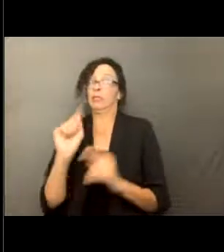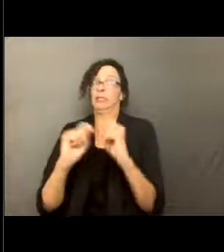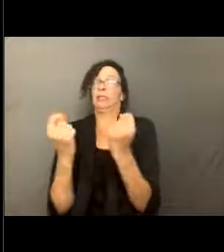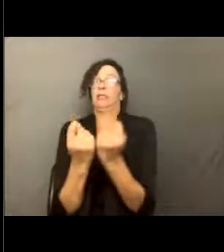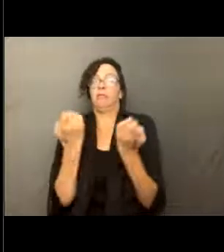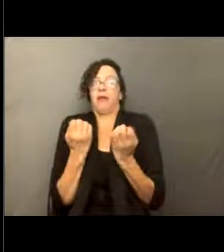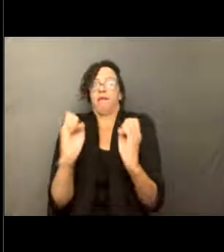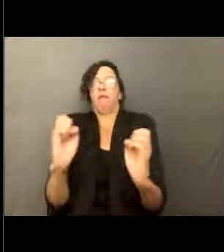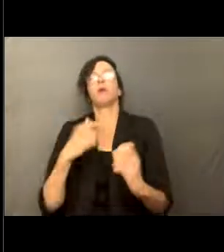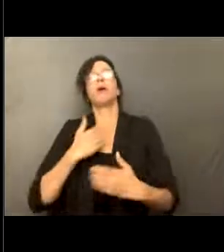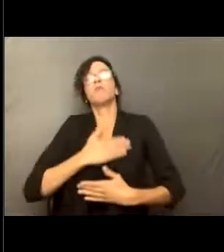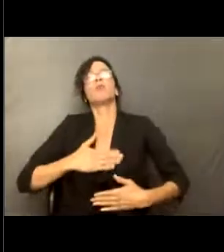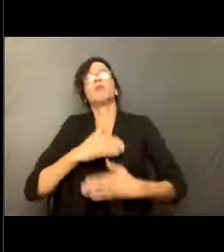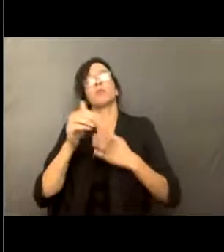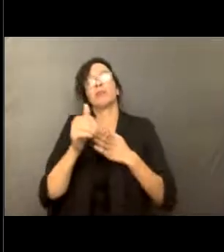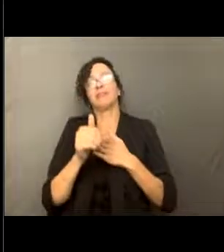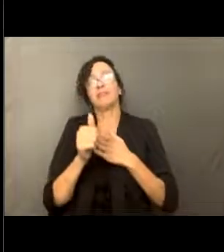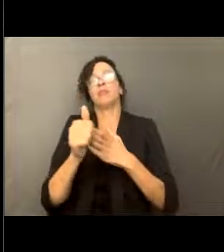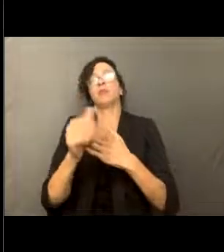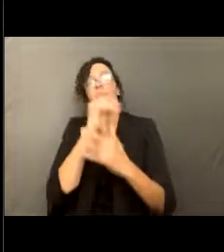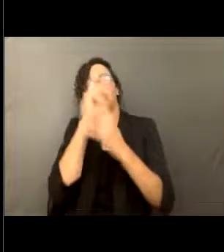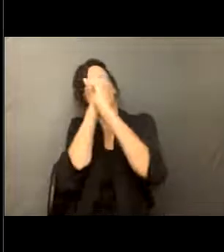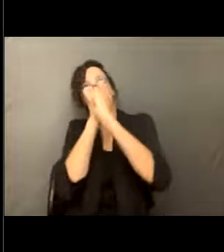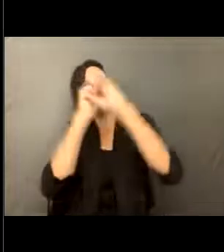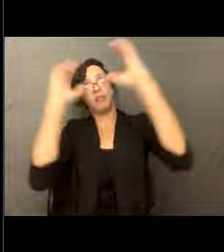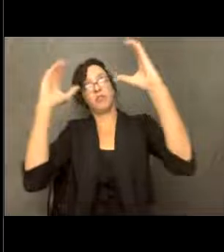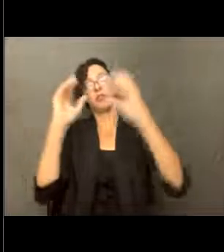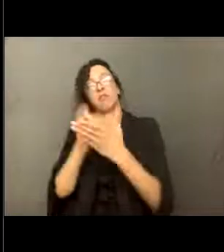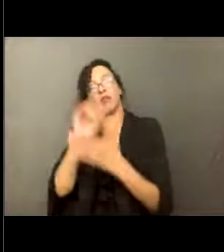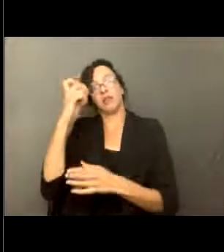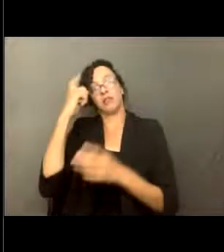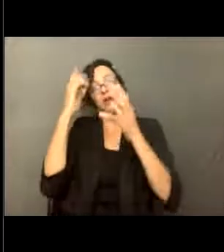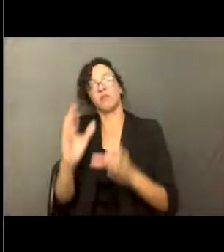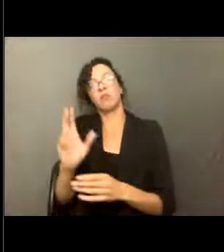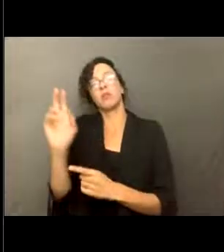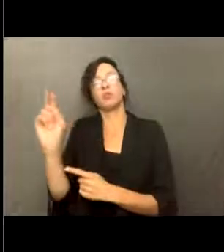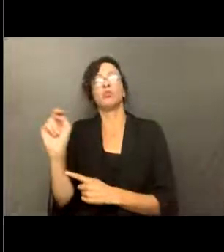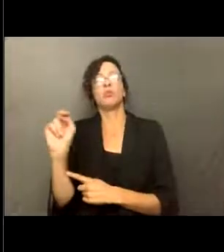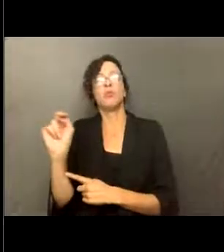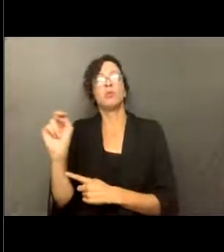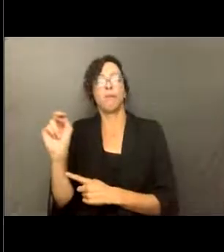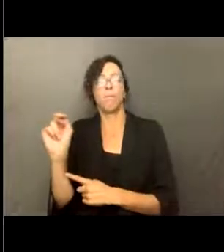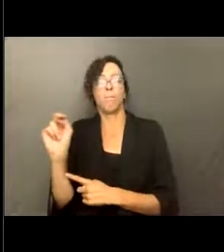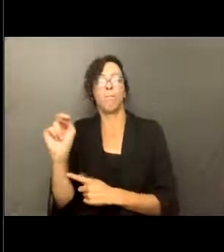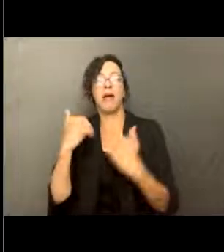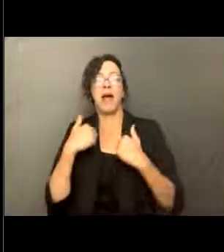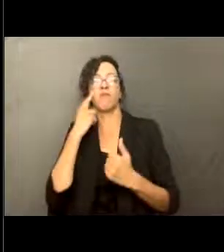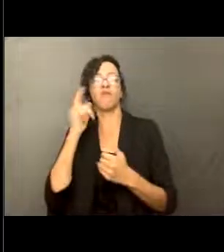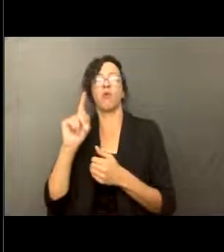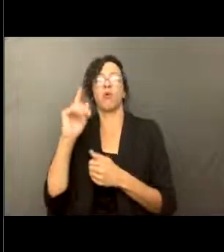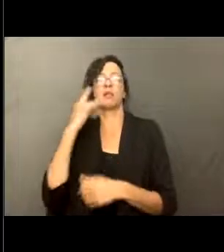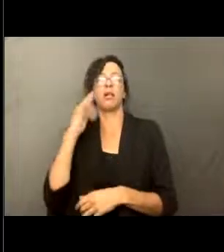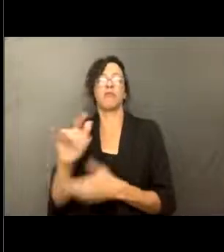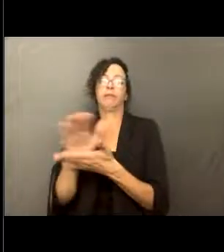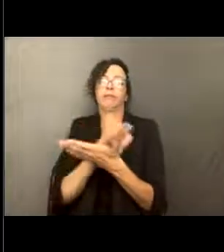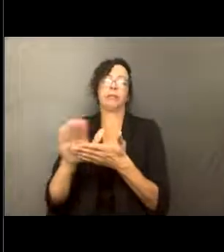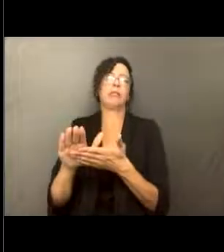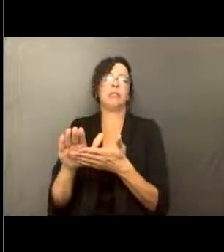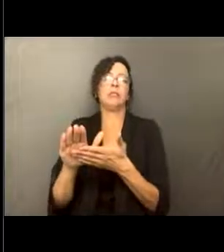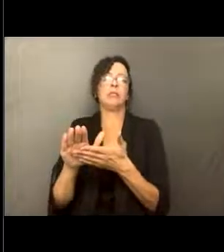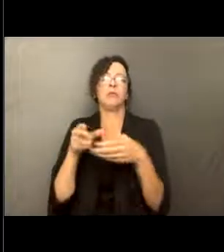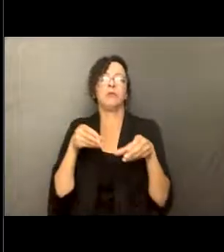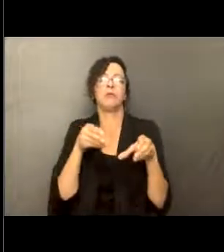appreciate the leadership and the vision that Governor Newsom had for the Clean California program and providing the trust in Caltrans to administer